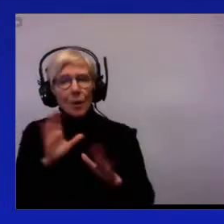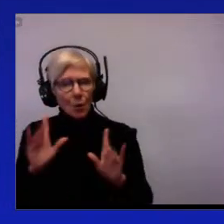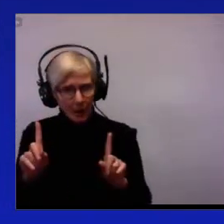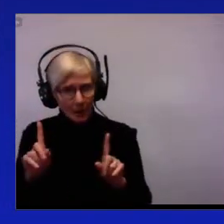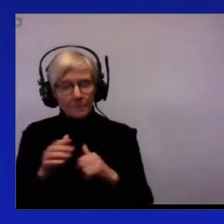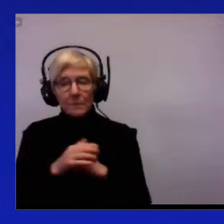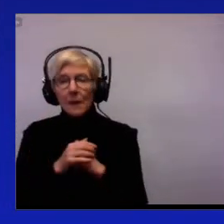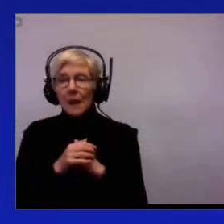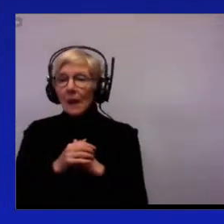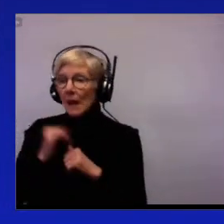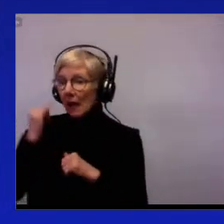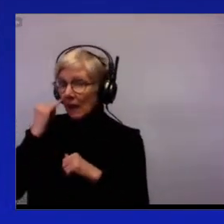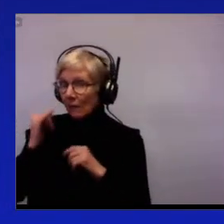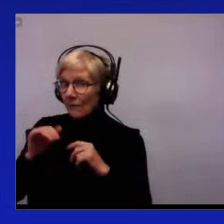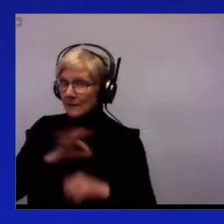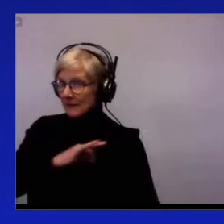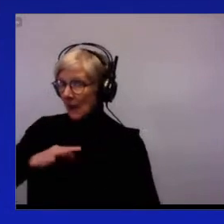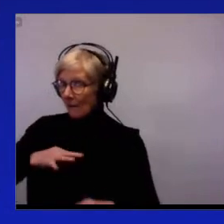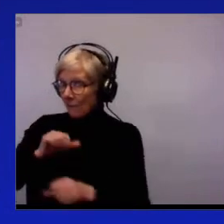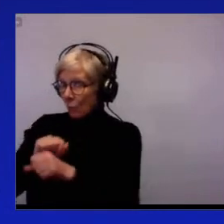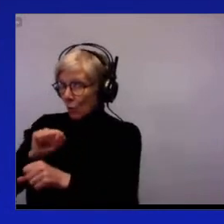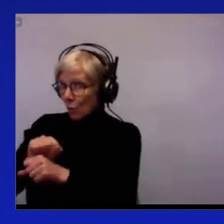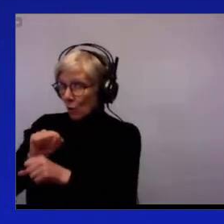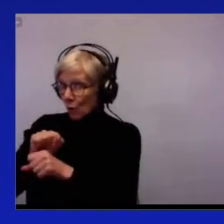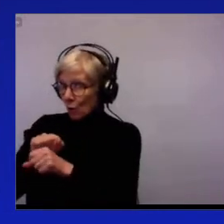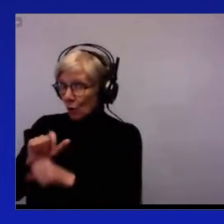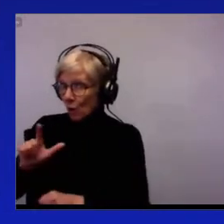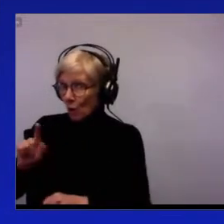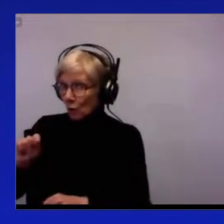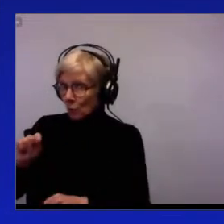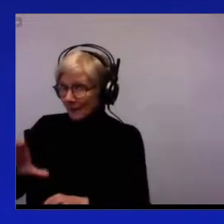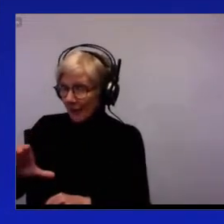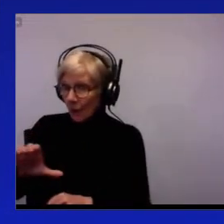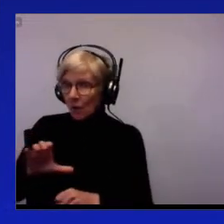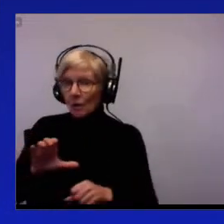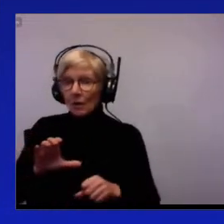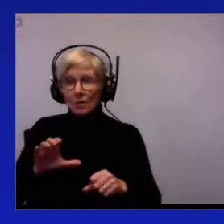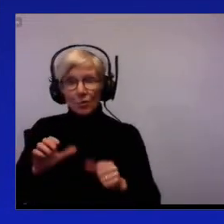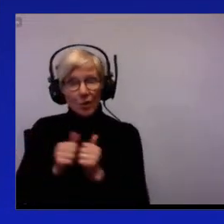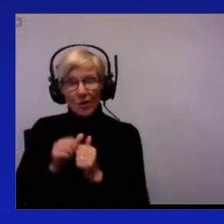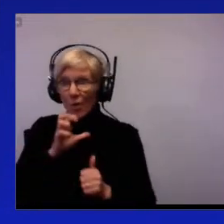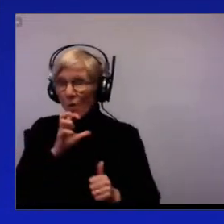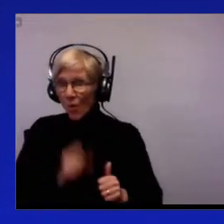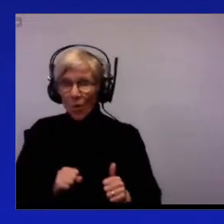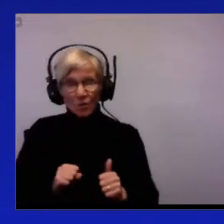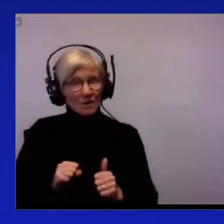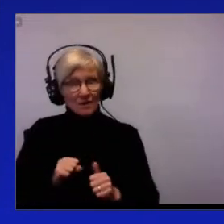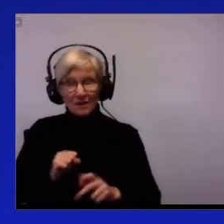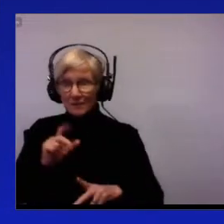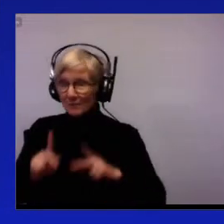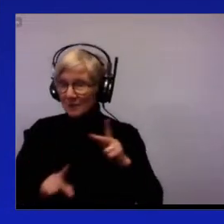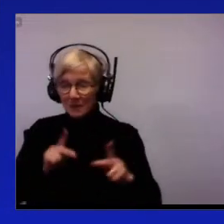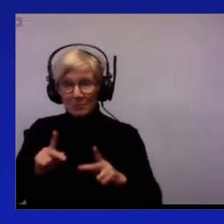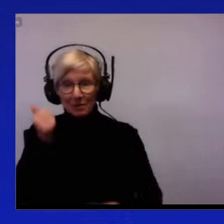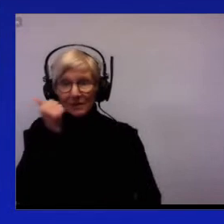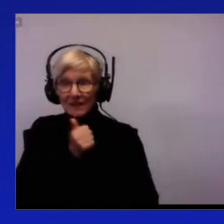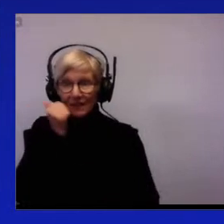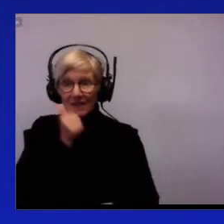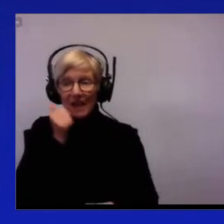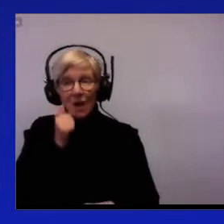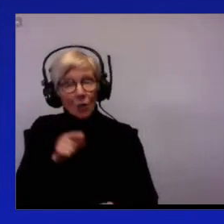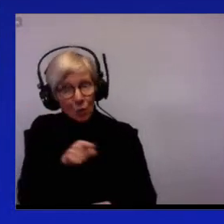in long-term care homes, who are with our oldest residents of the community on a daily